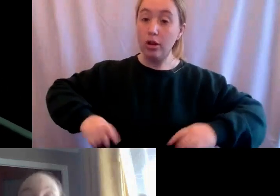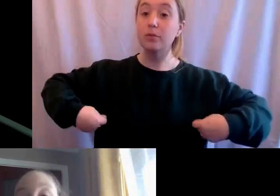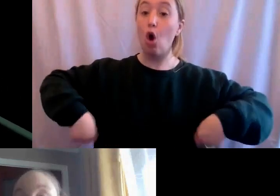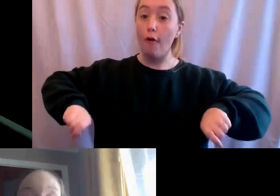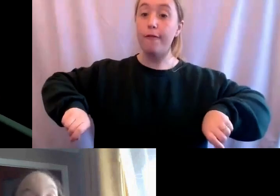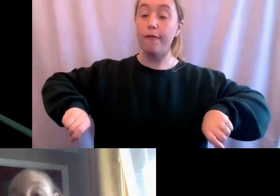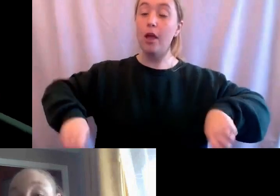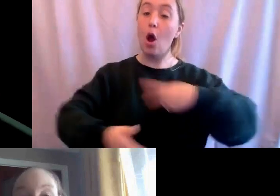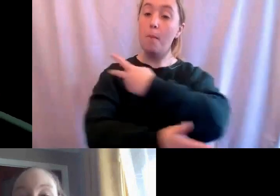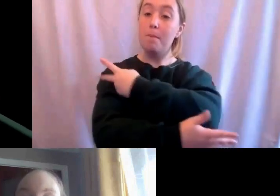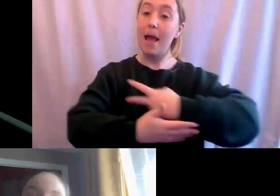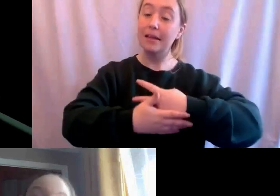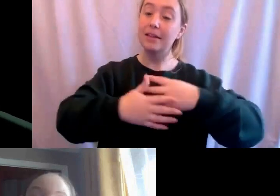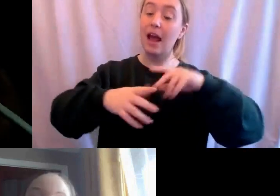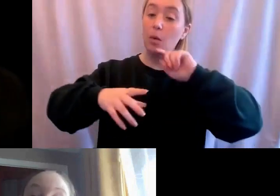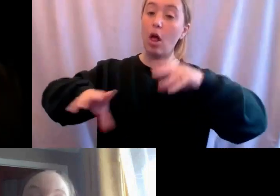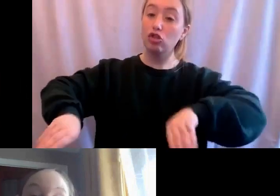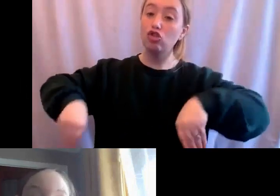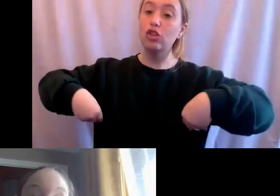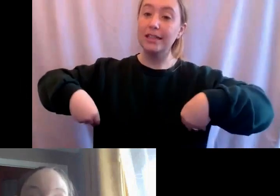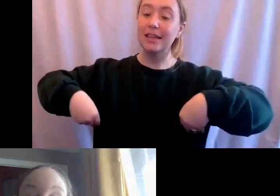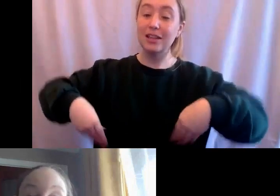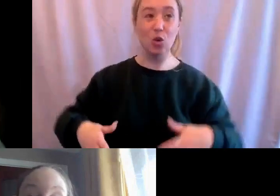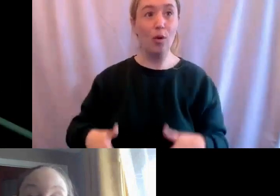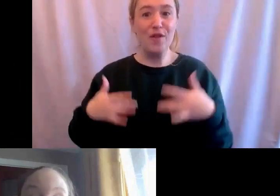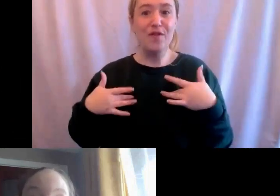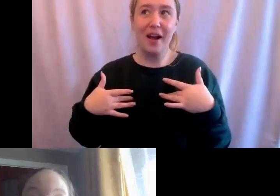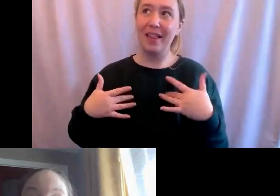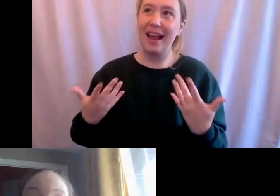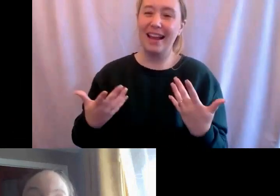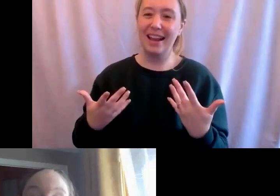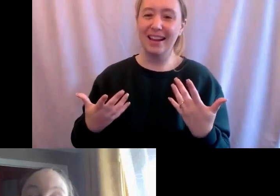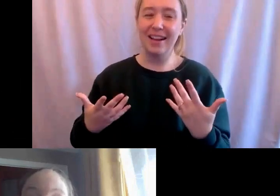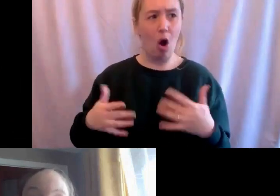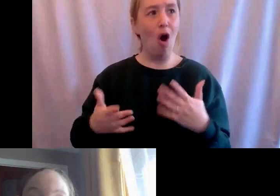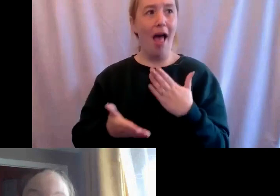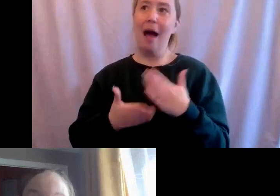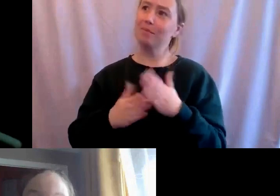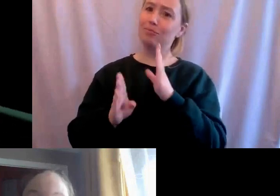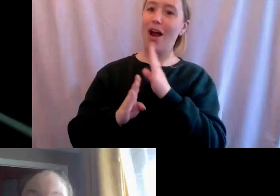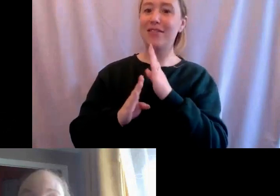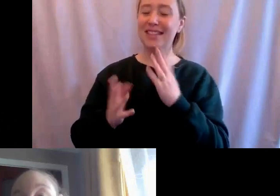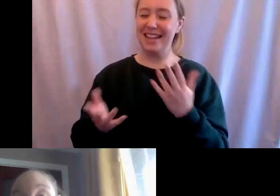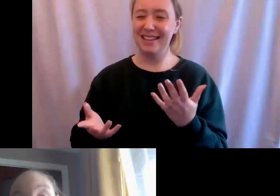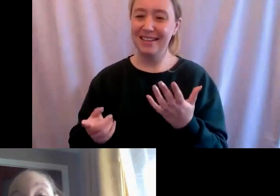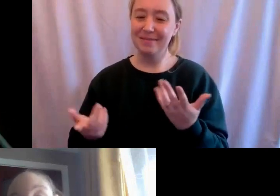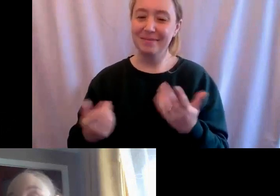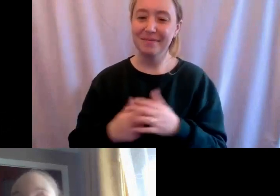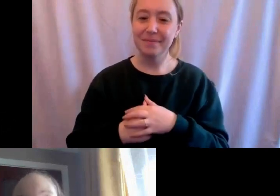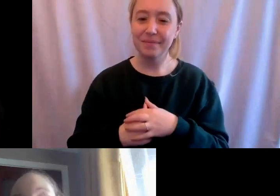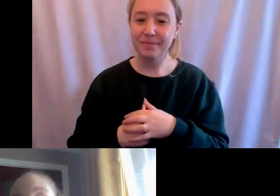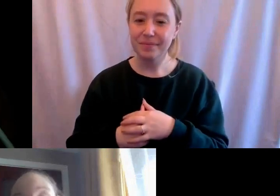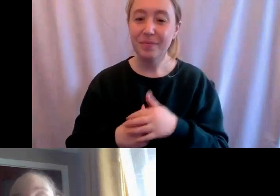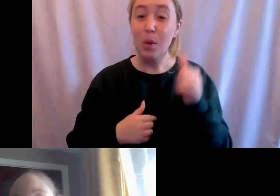over with some paper towel or sheet. So you have the illusion of privacy. That's what I say to everybody. It's the illusion of privacy. We know